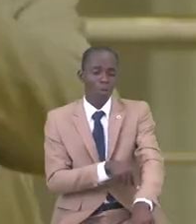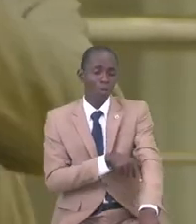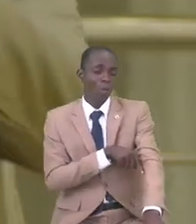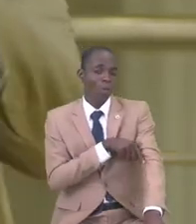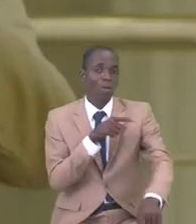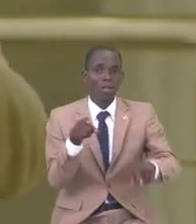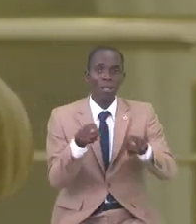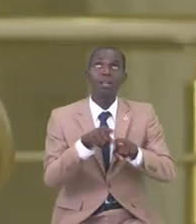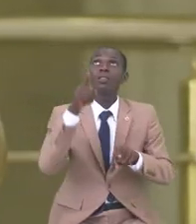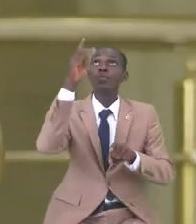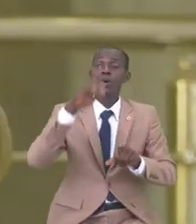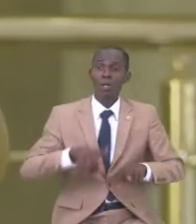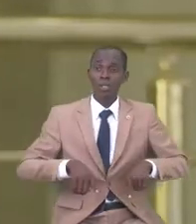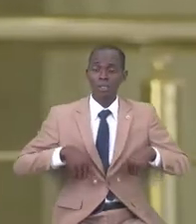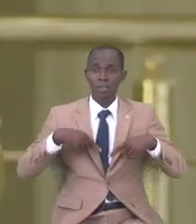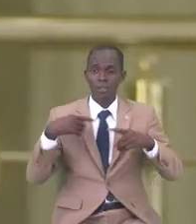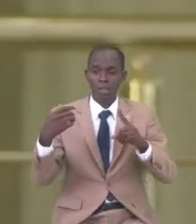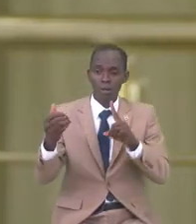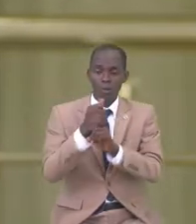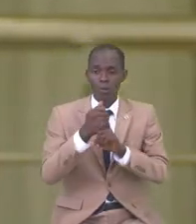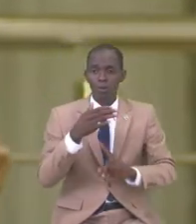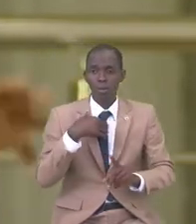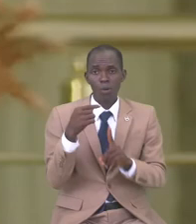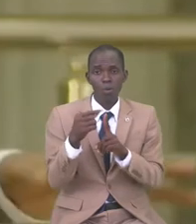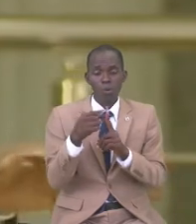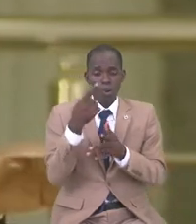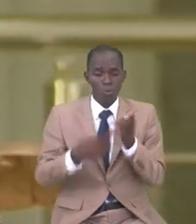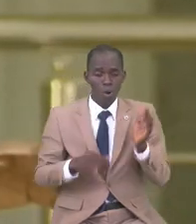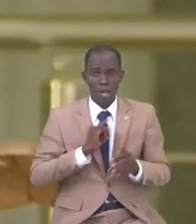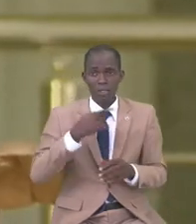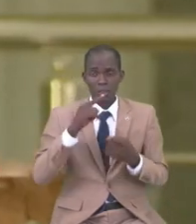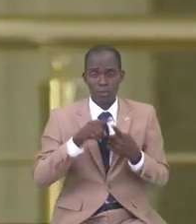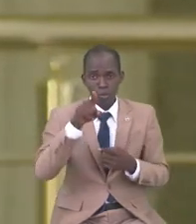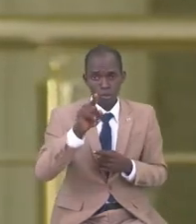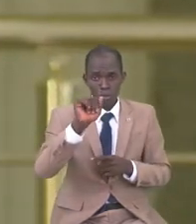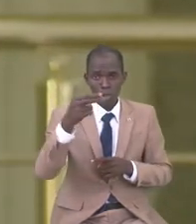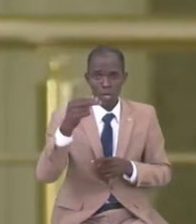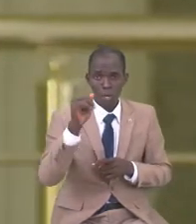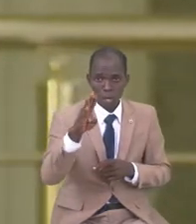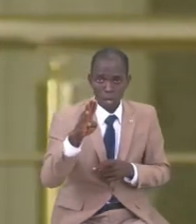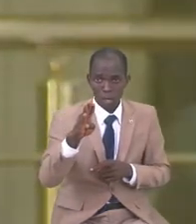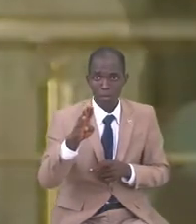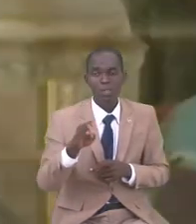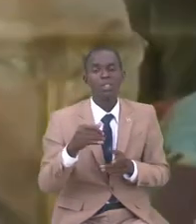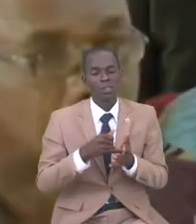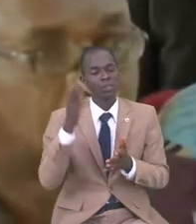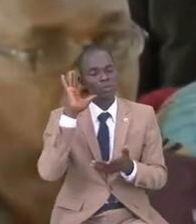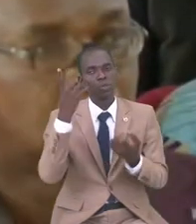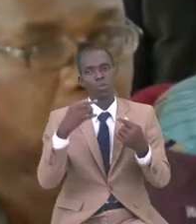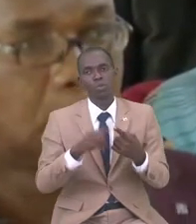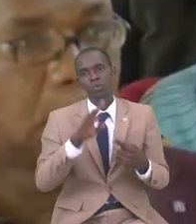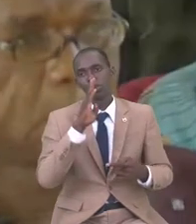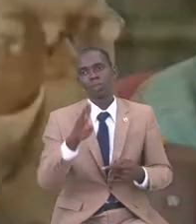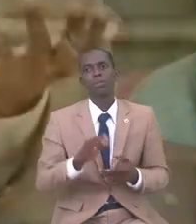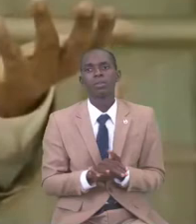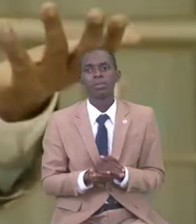lives. Mark my word, what I say to you, Ahab, will be fulfilled.